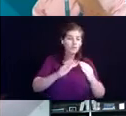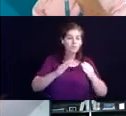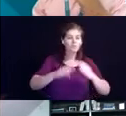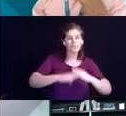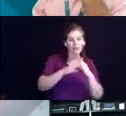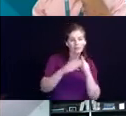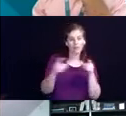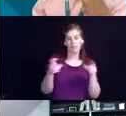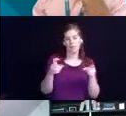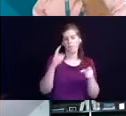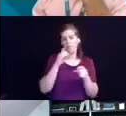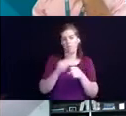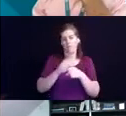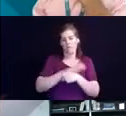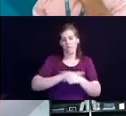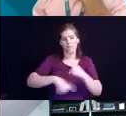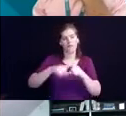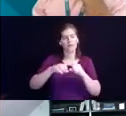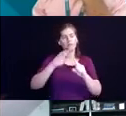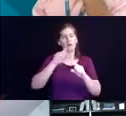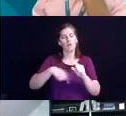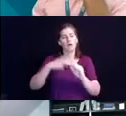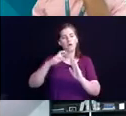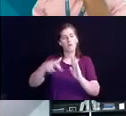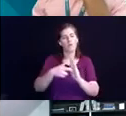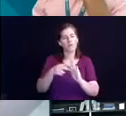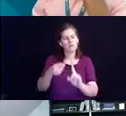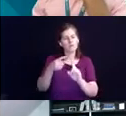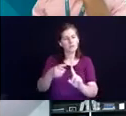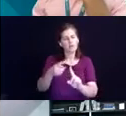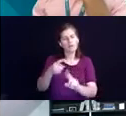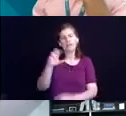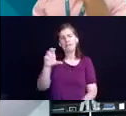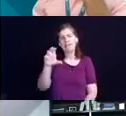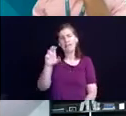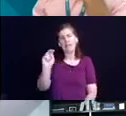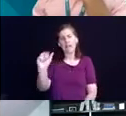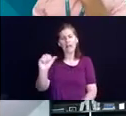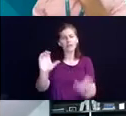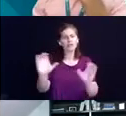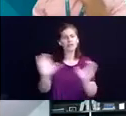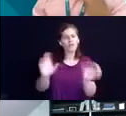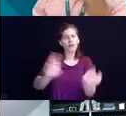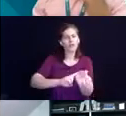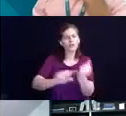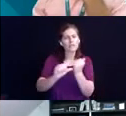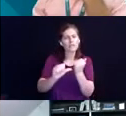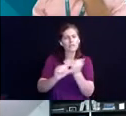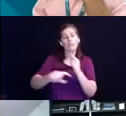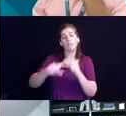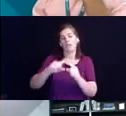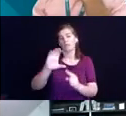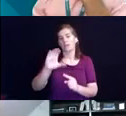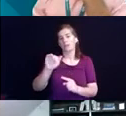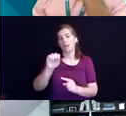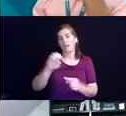COVID-19, and to talk about the role specifically of certified nursing assistants and case studies.